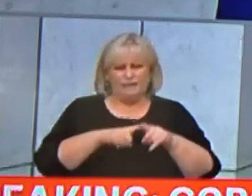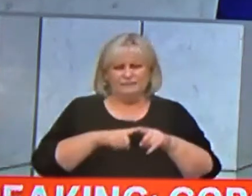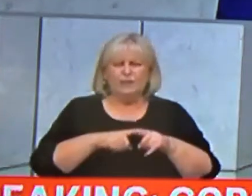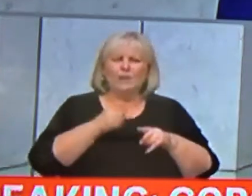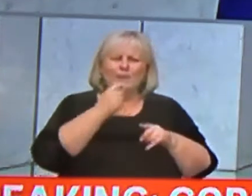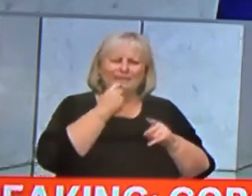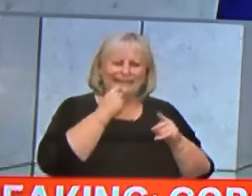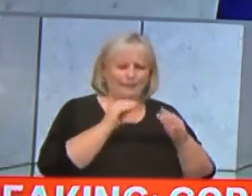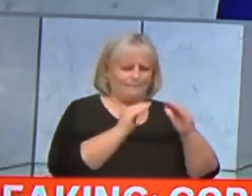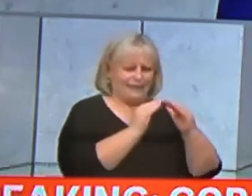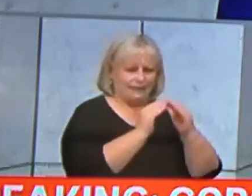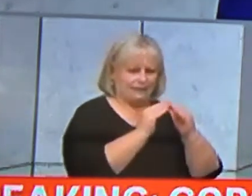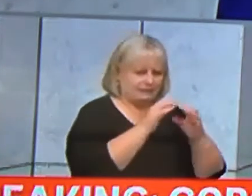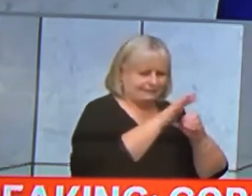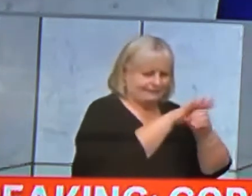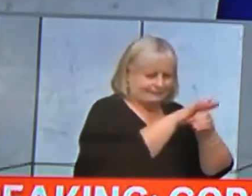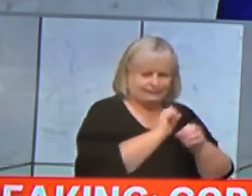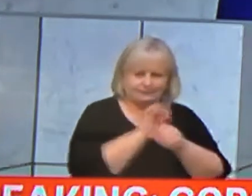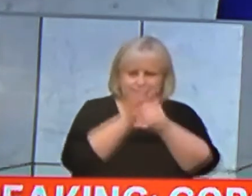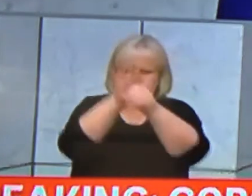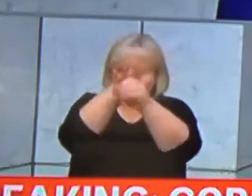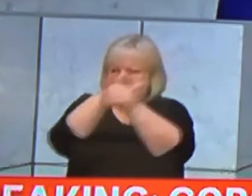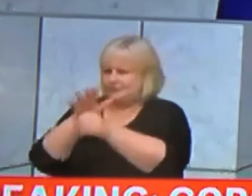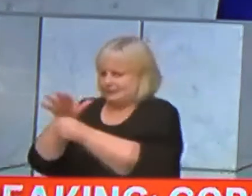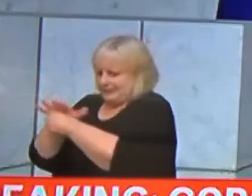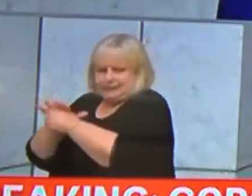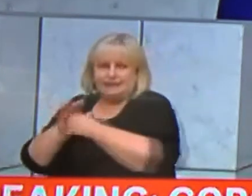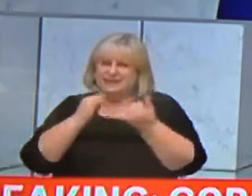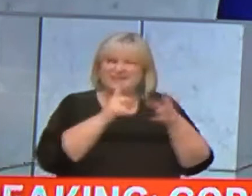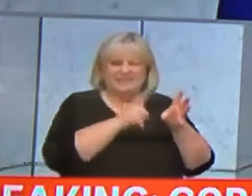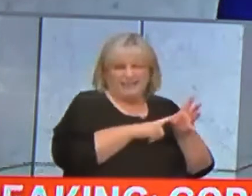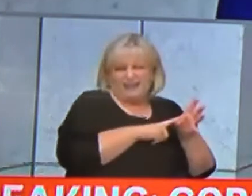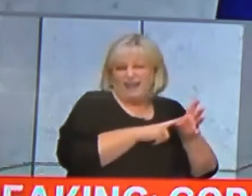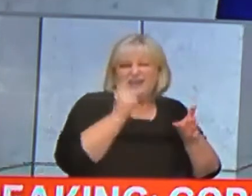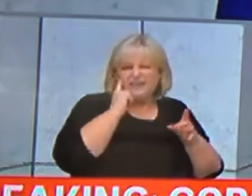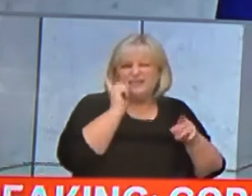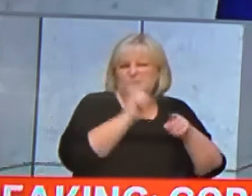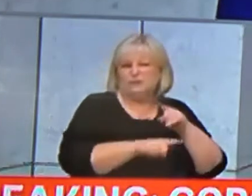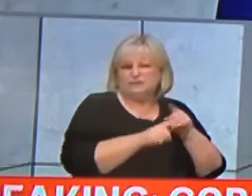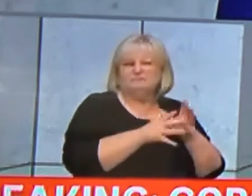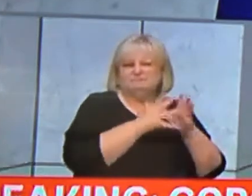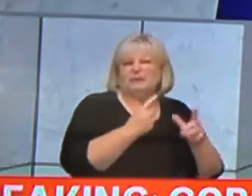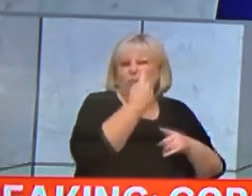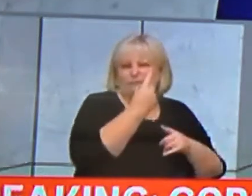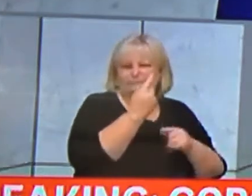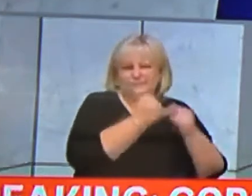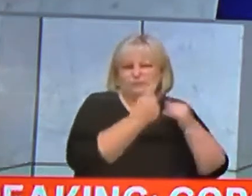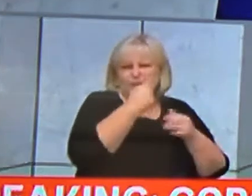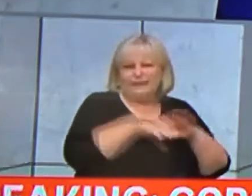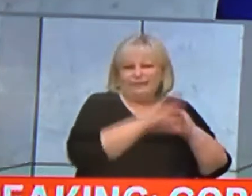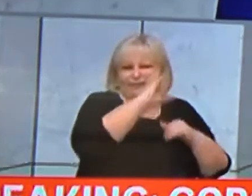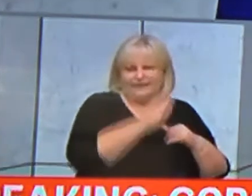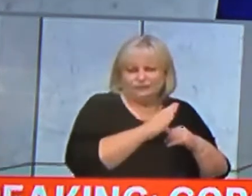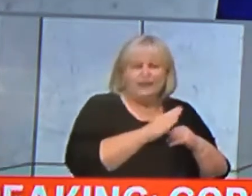amounts of community transmission in some pockets in Sydney, which is probably the most significant in the country, but at